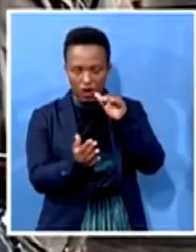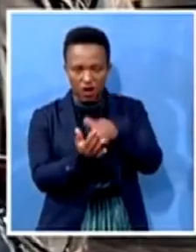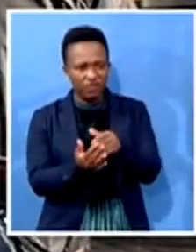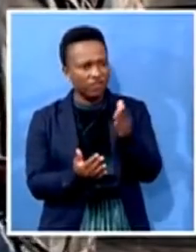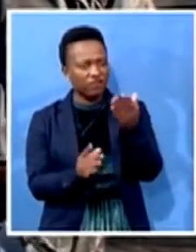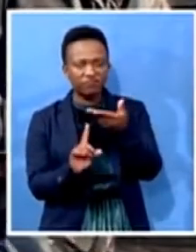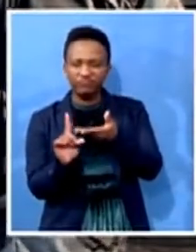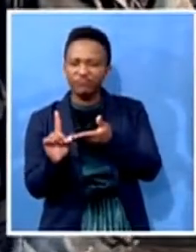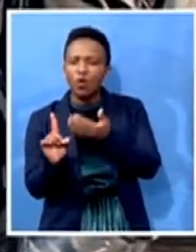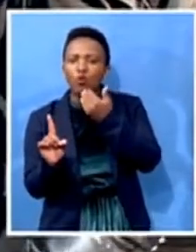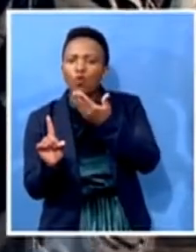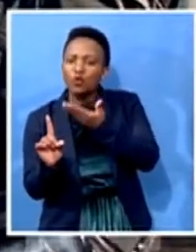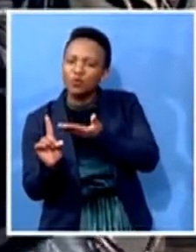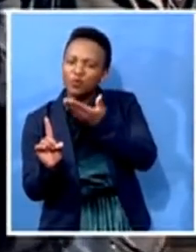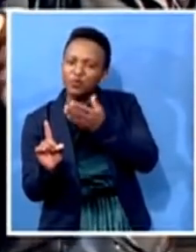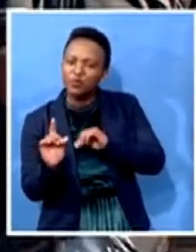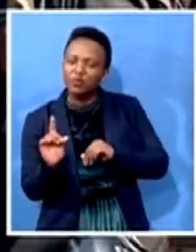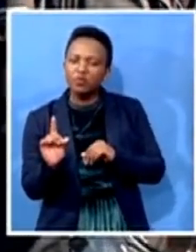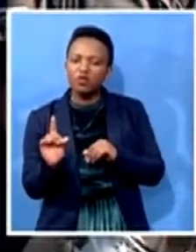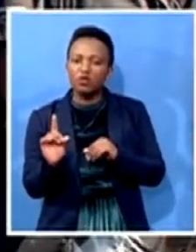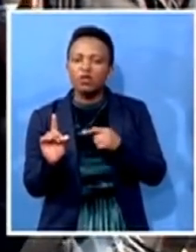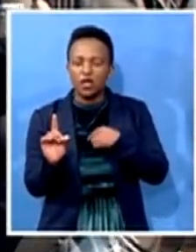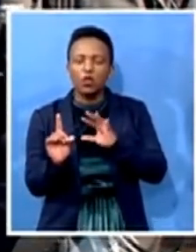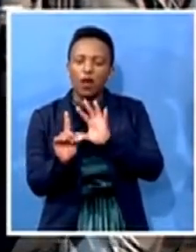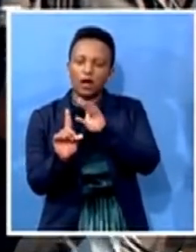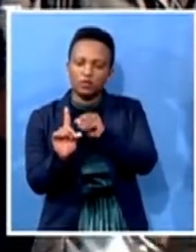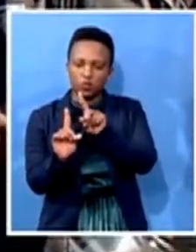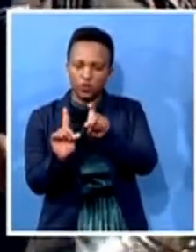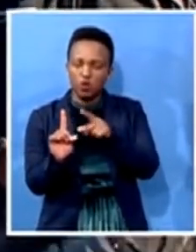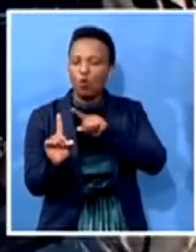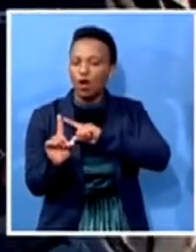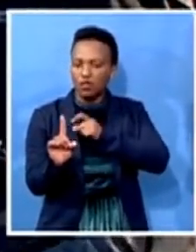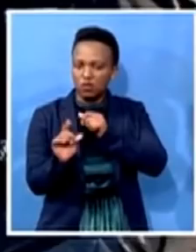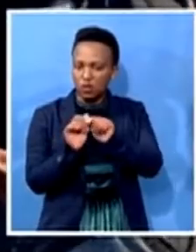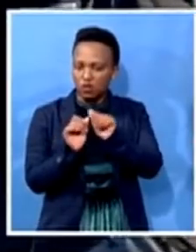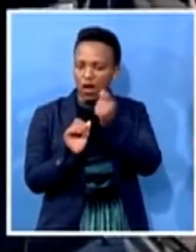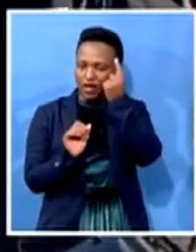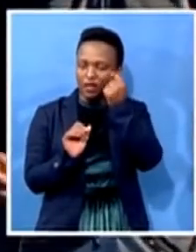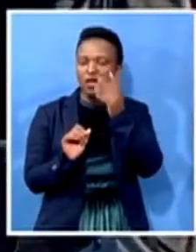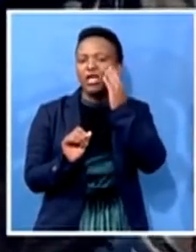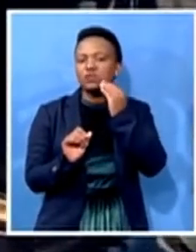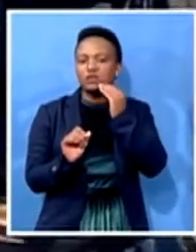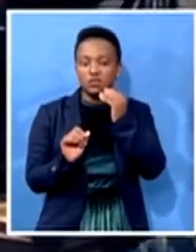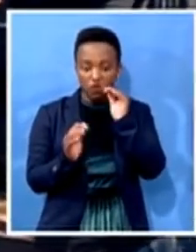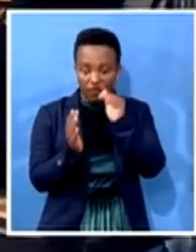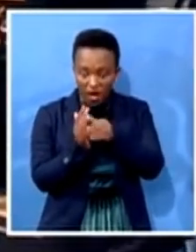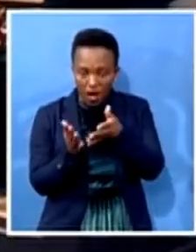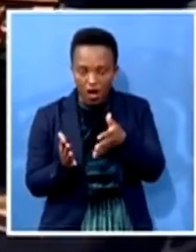questions, just to gain a better understanding of your experience since you got here and so forth. Okay. Maybe you can start by introducing